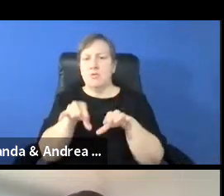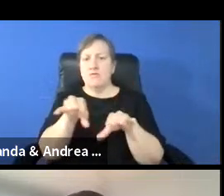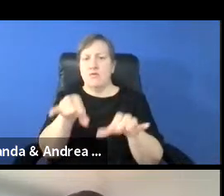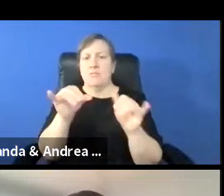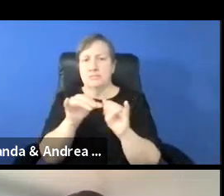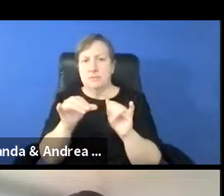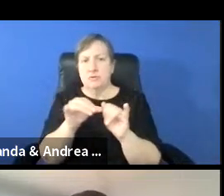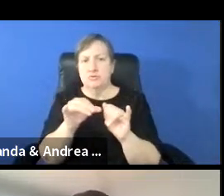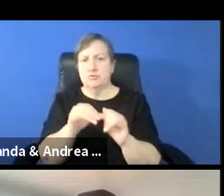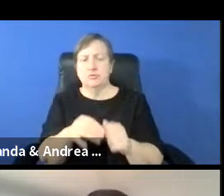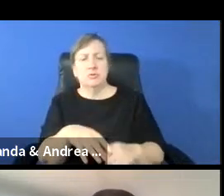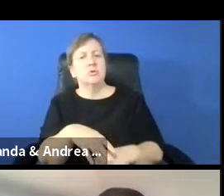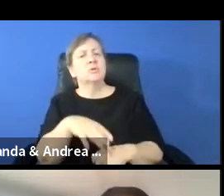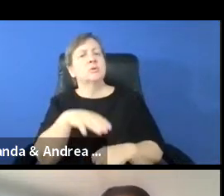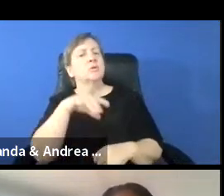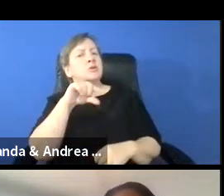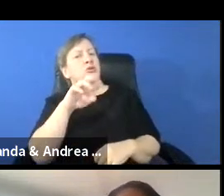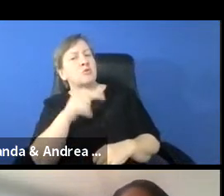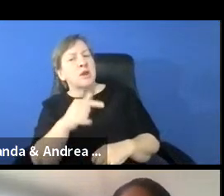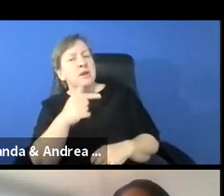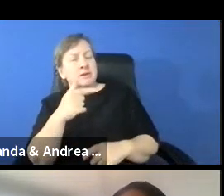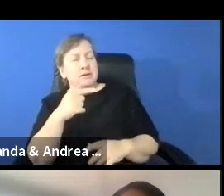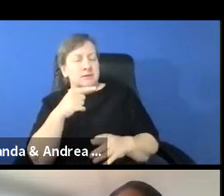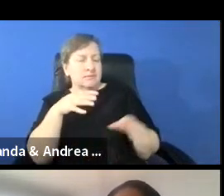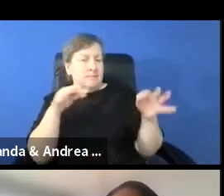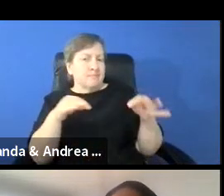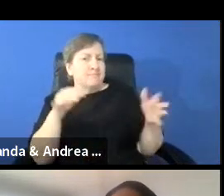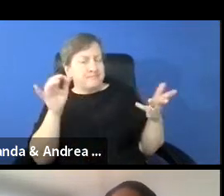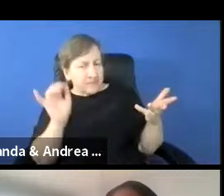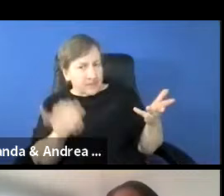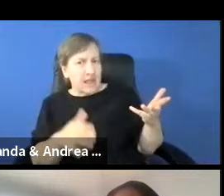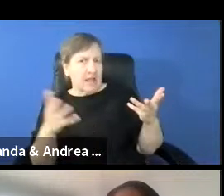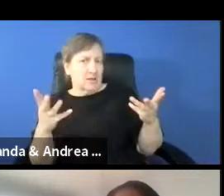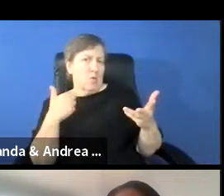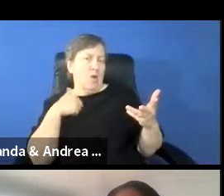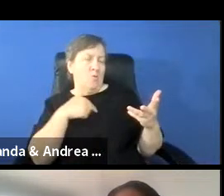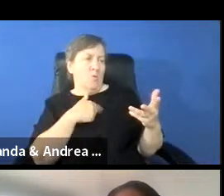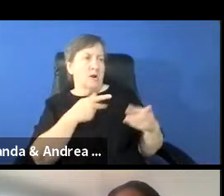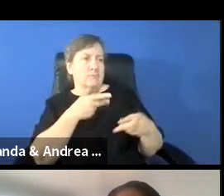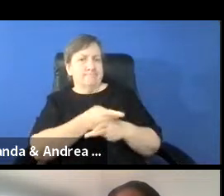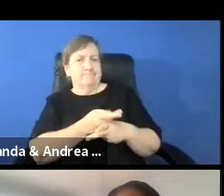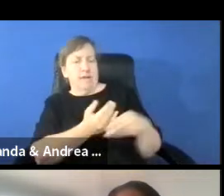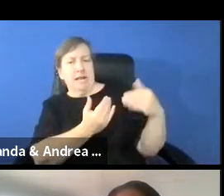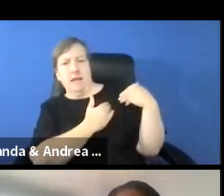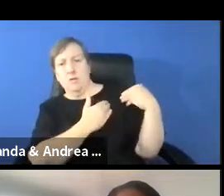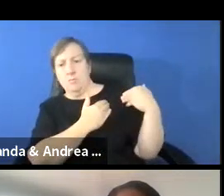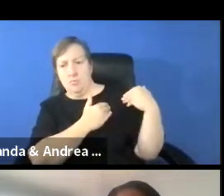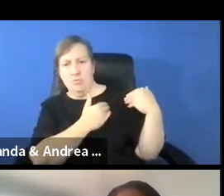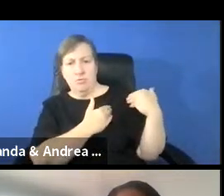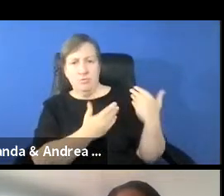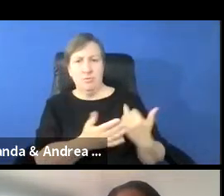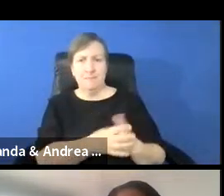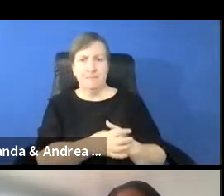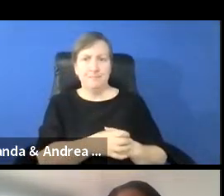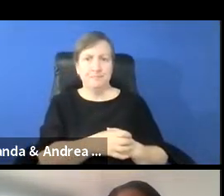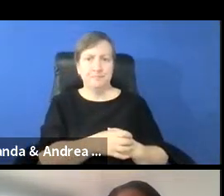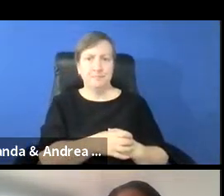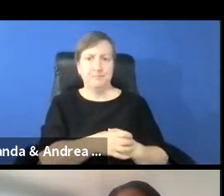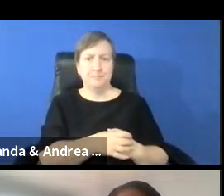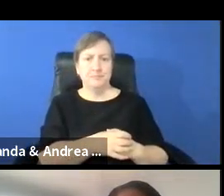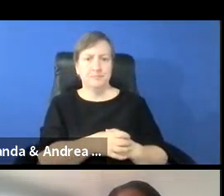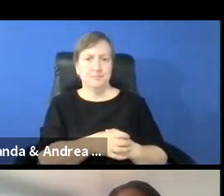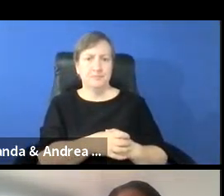Those will be the things by which we are held accountable. So